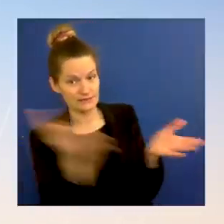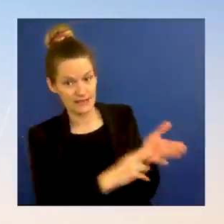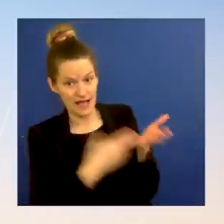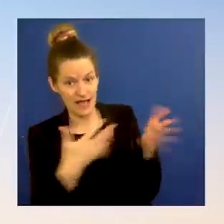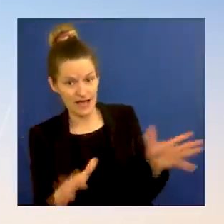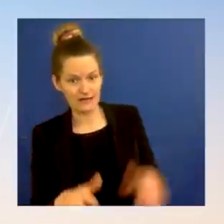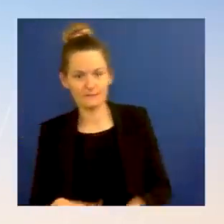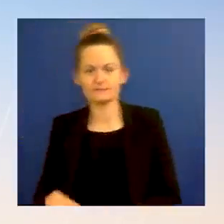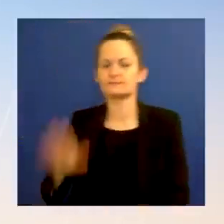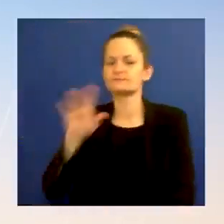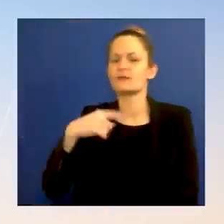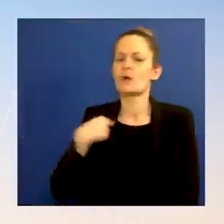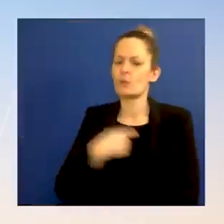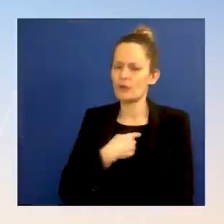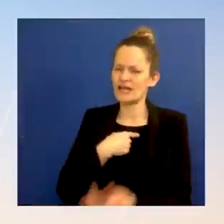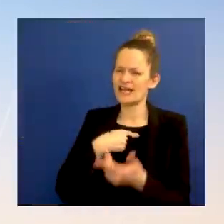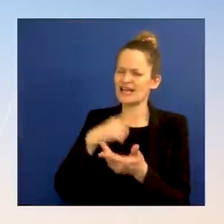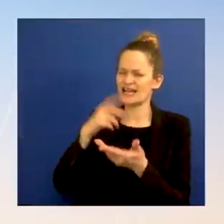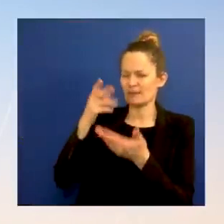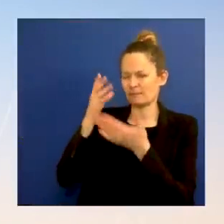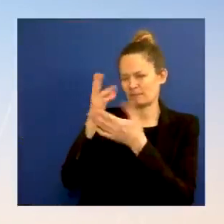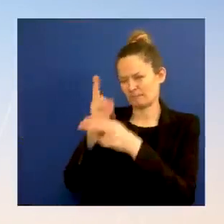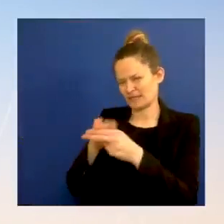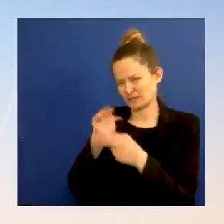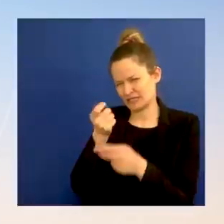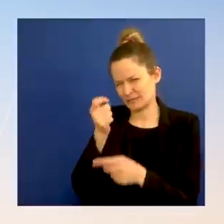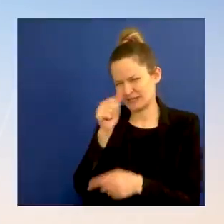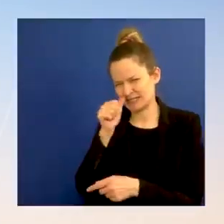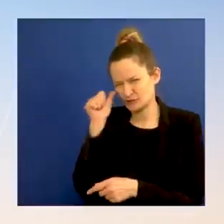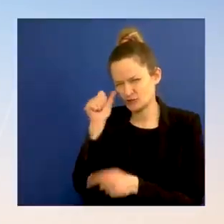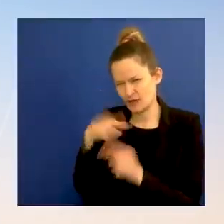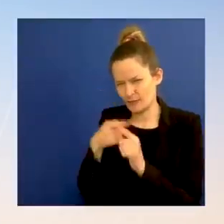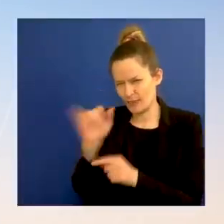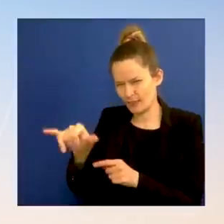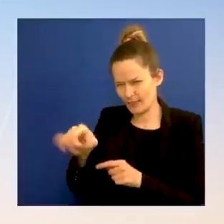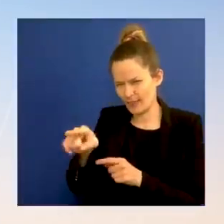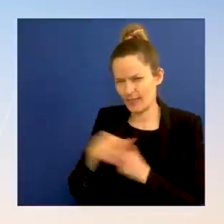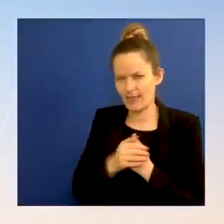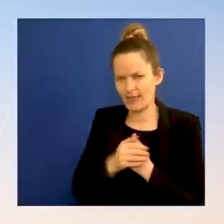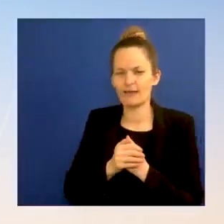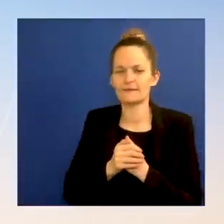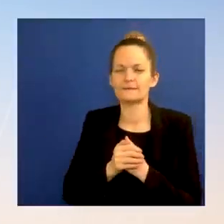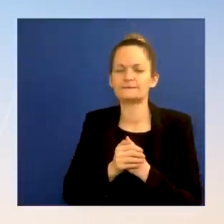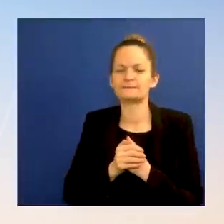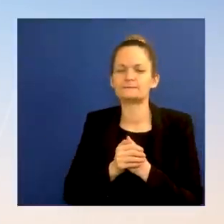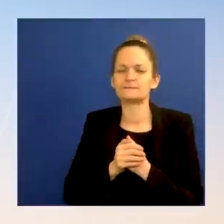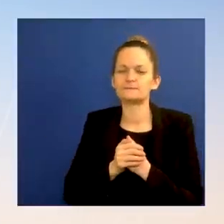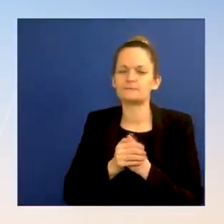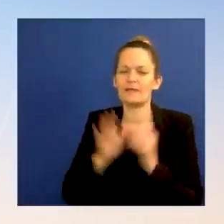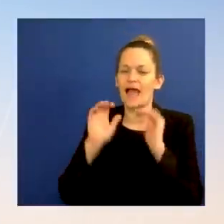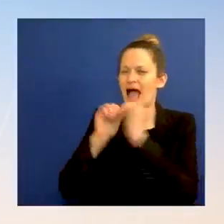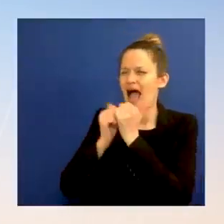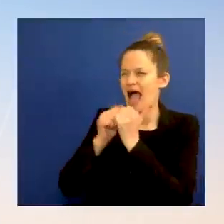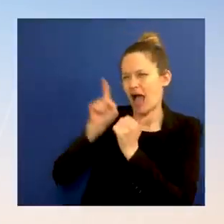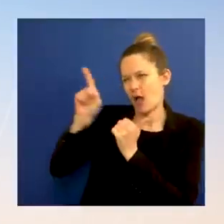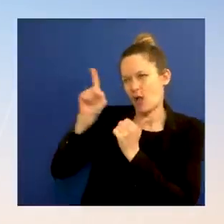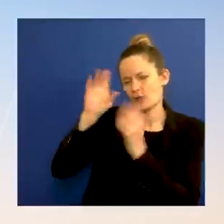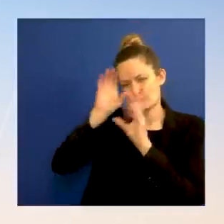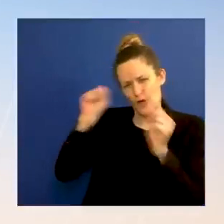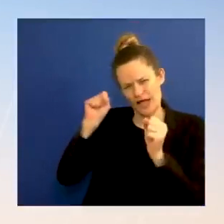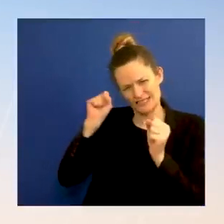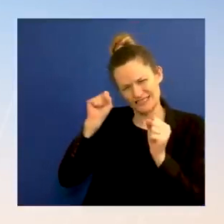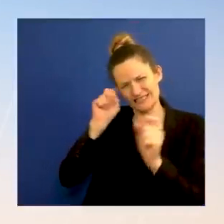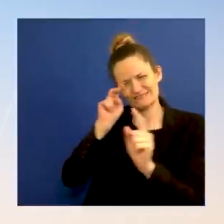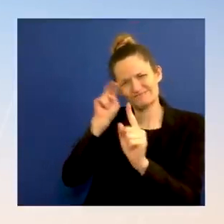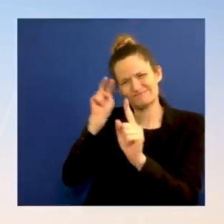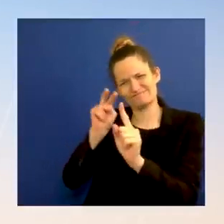how the president has been approaching any of the steps we've taken as it relates to Russia and the actions of Russia and